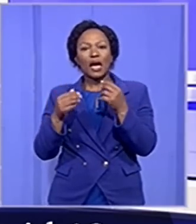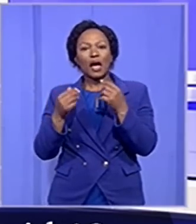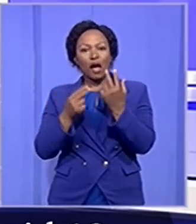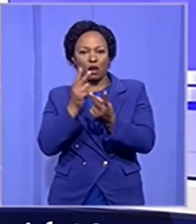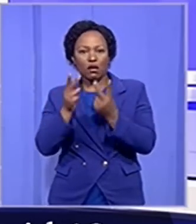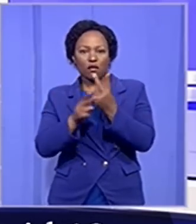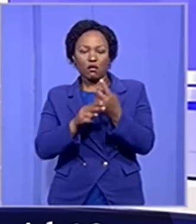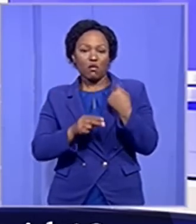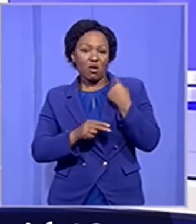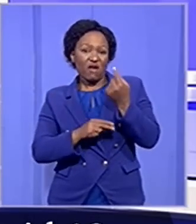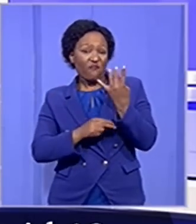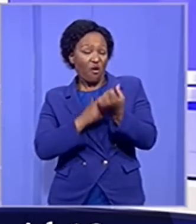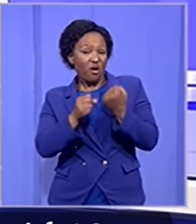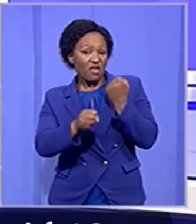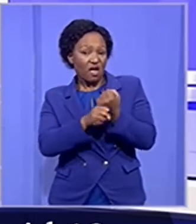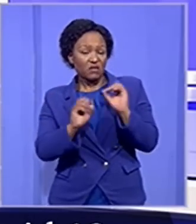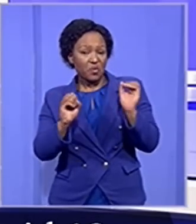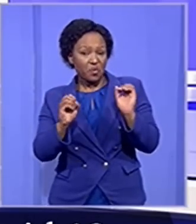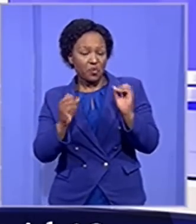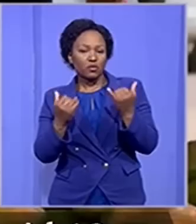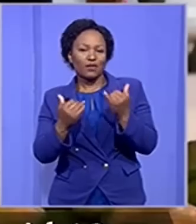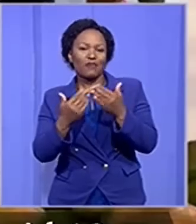ga dingwaga di le 4.